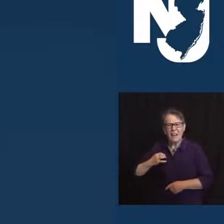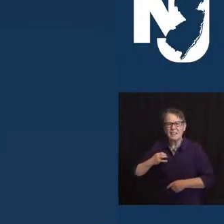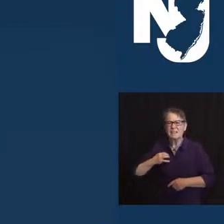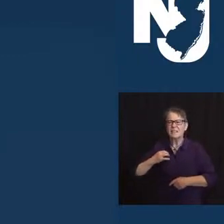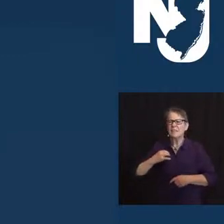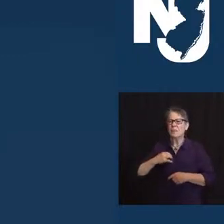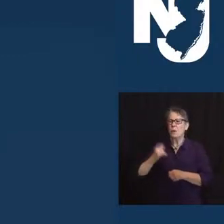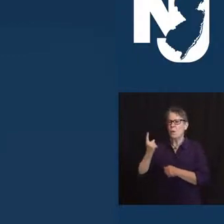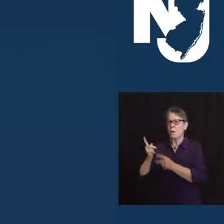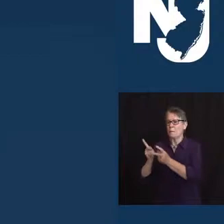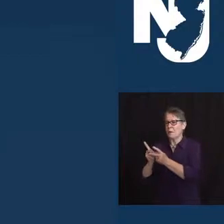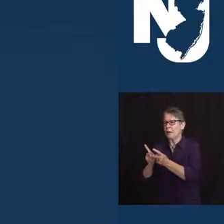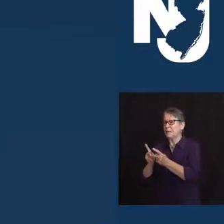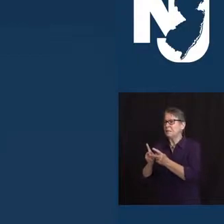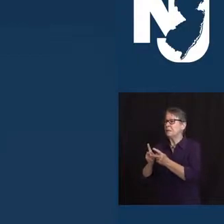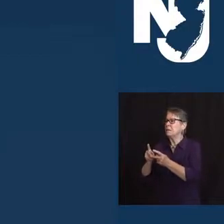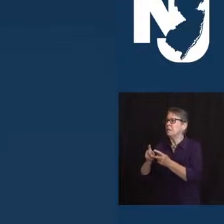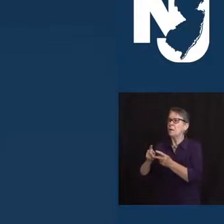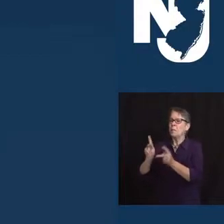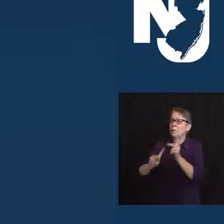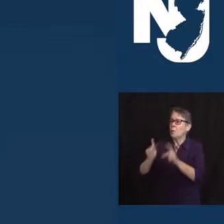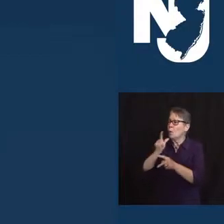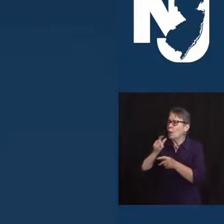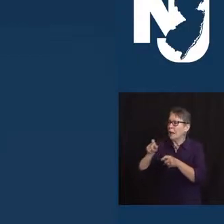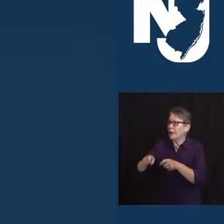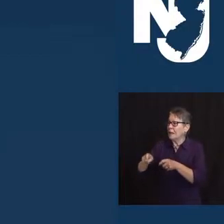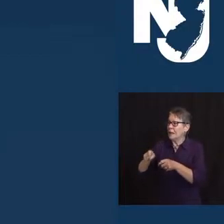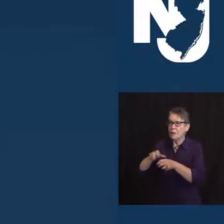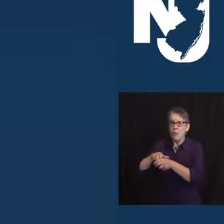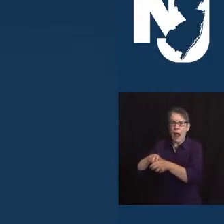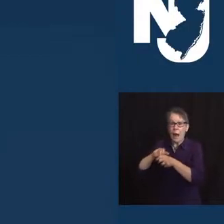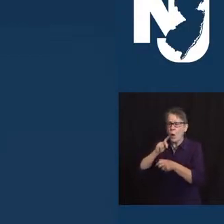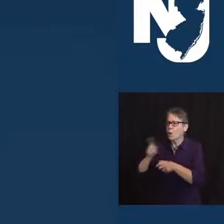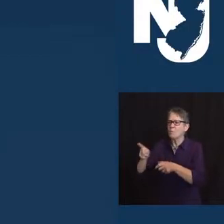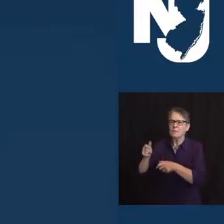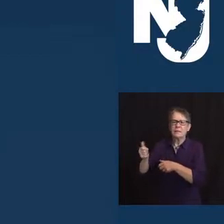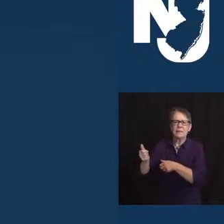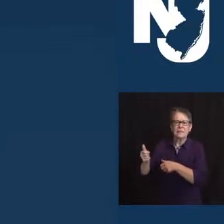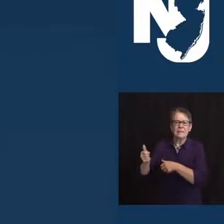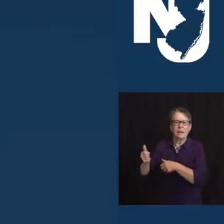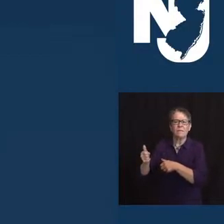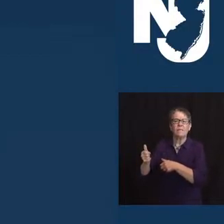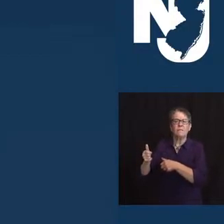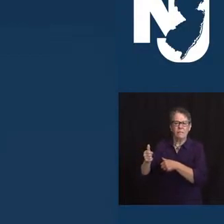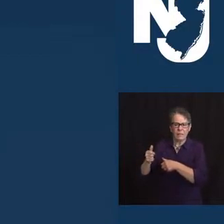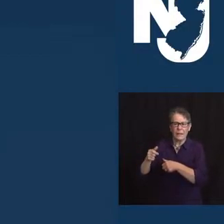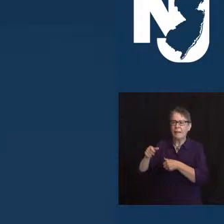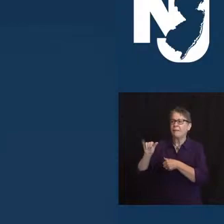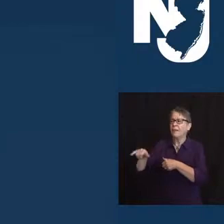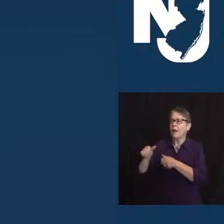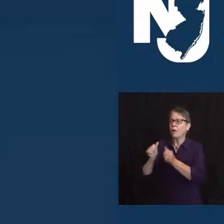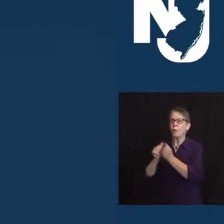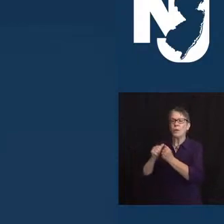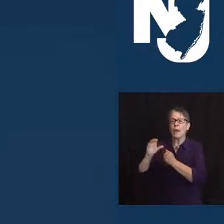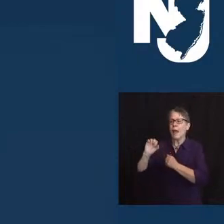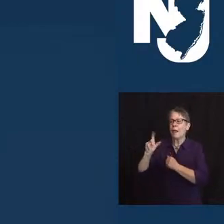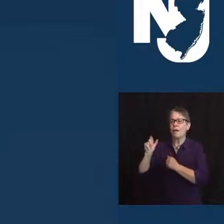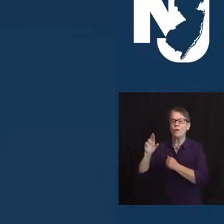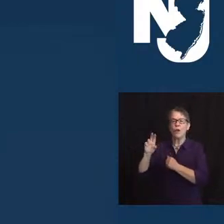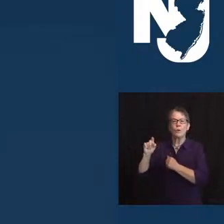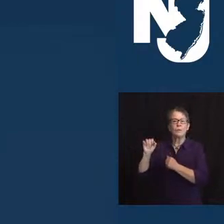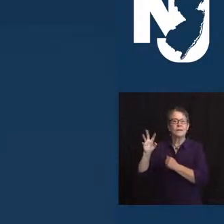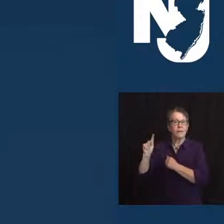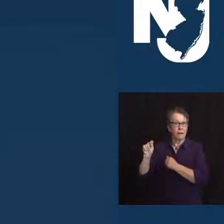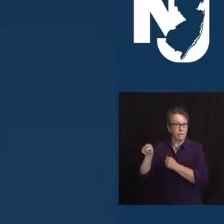she was volunteering by none other than Eleanor Roosevelt, or being mentored as an